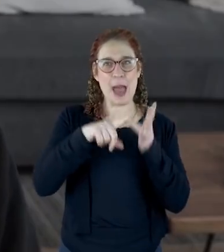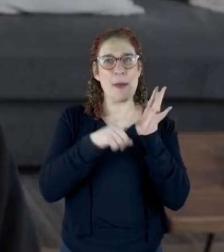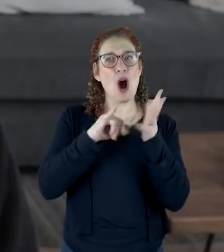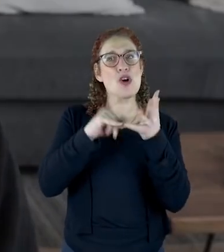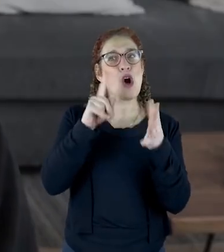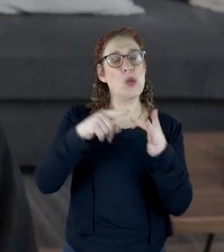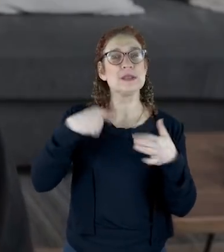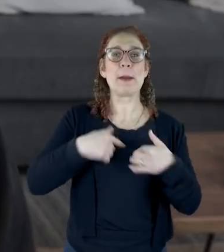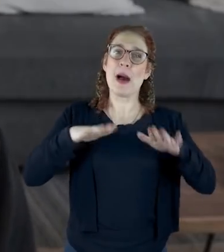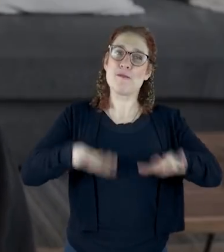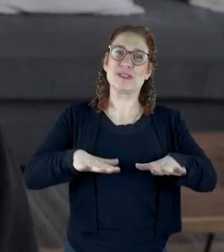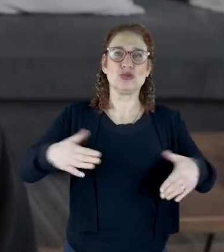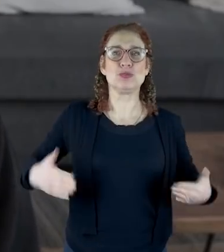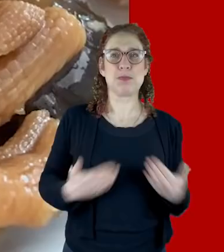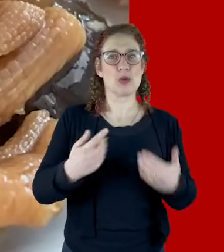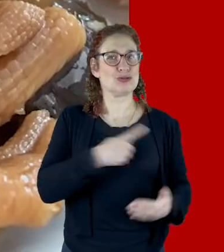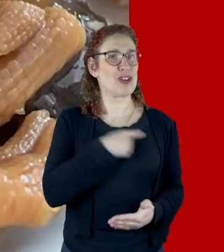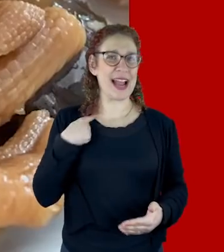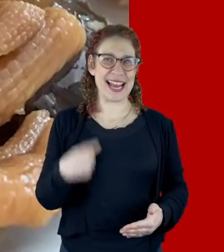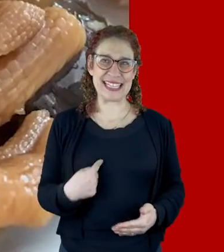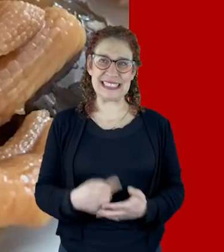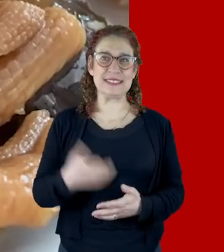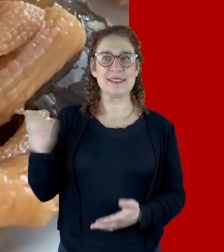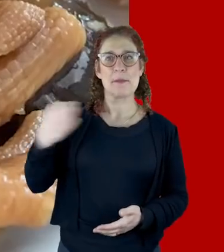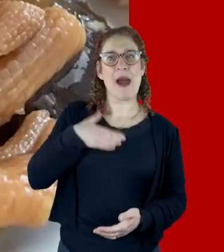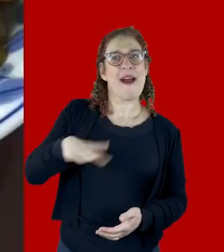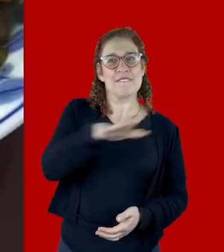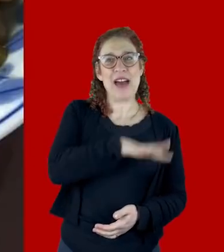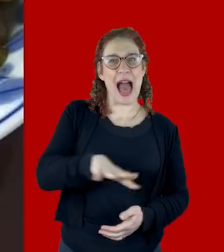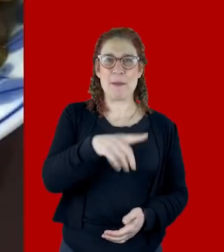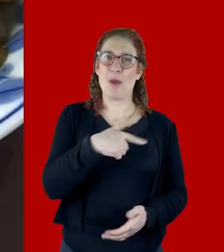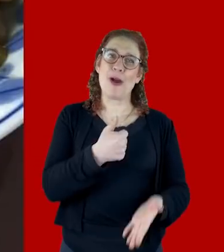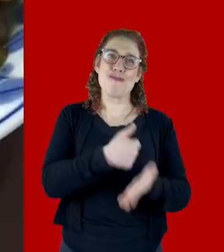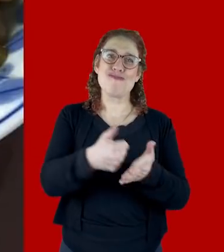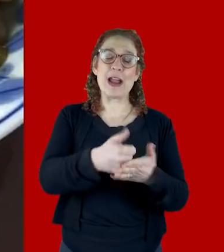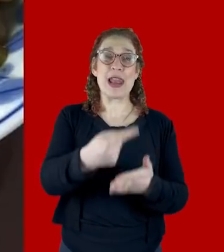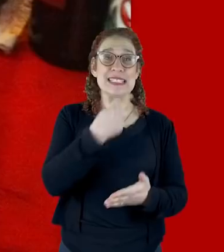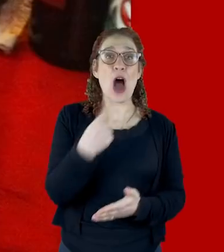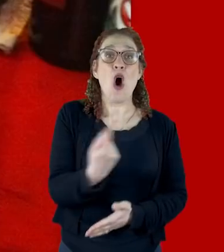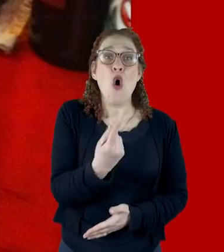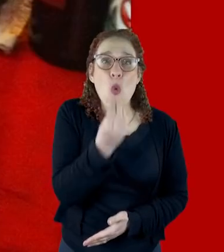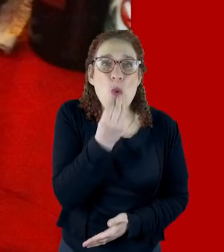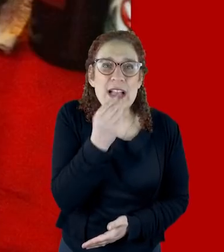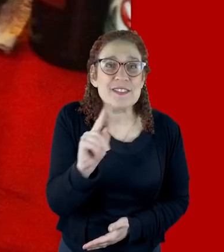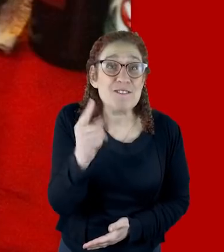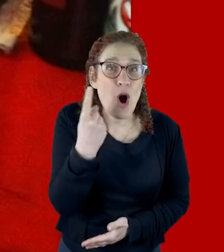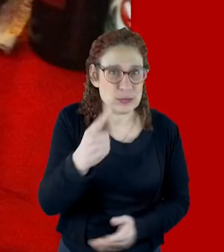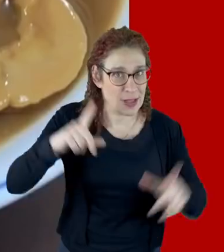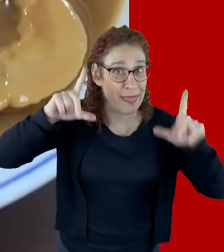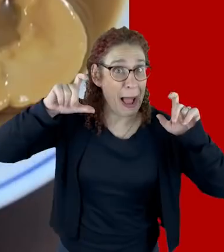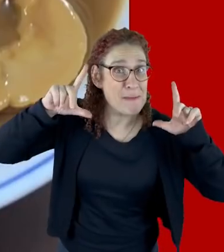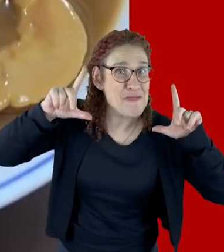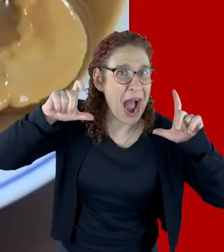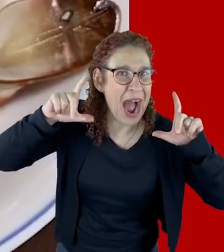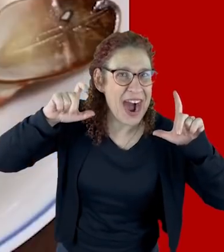Hi, my name's Coast and I'm British-born Chinese. In our family, we have this one saying, which is that the camera eats